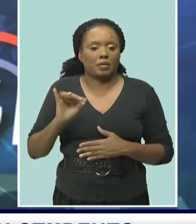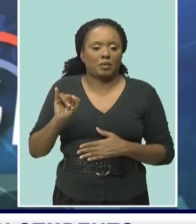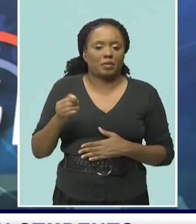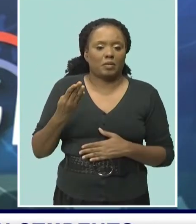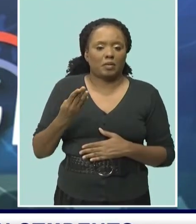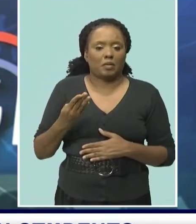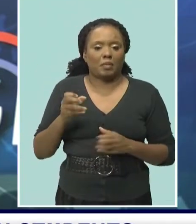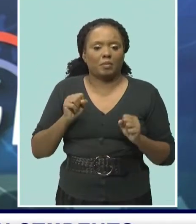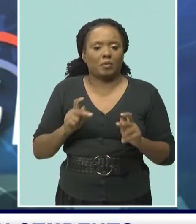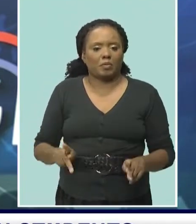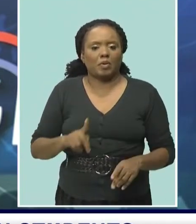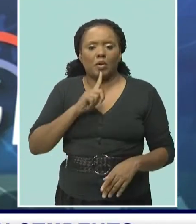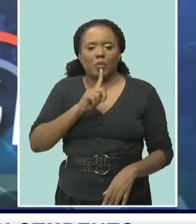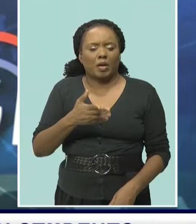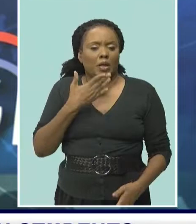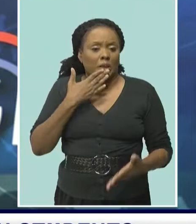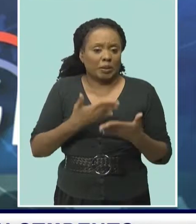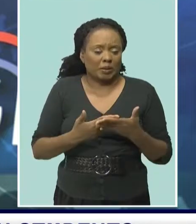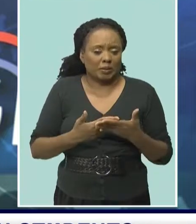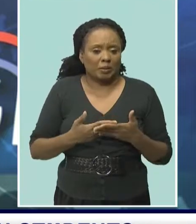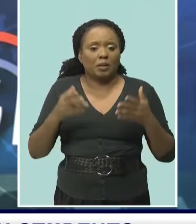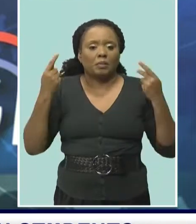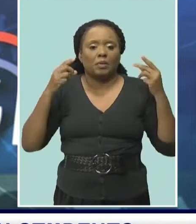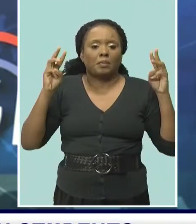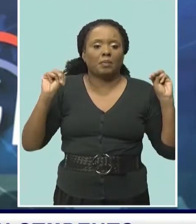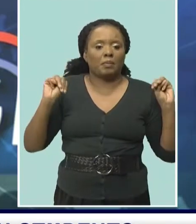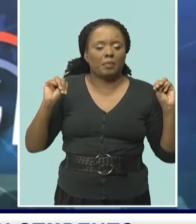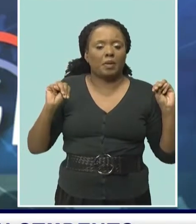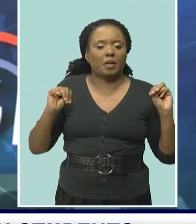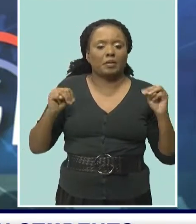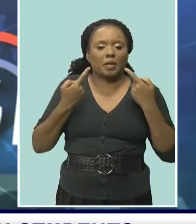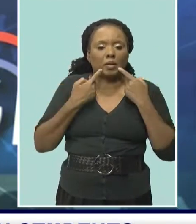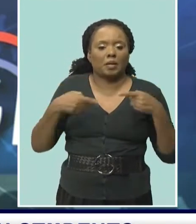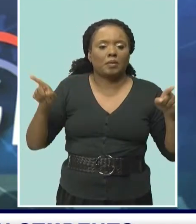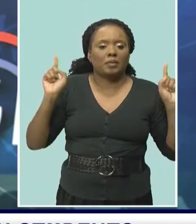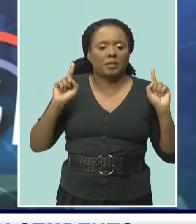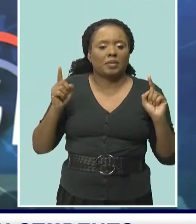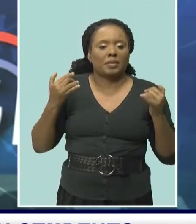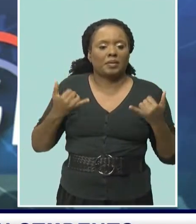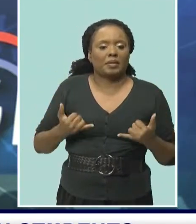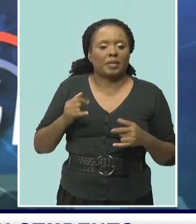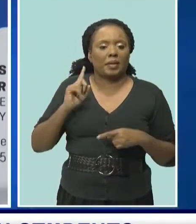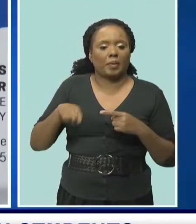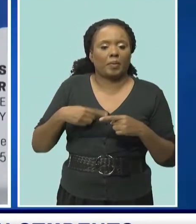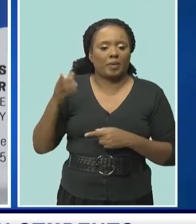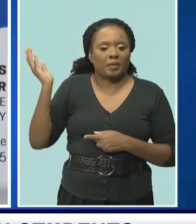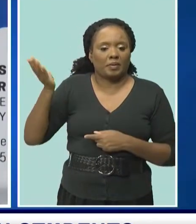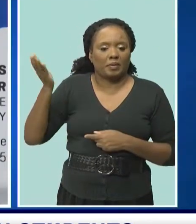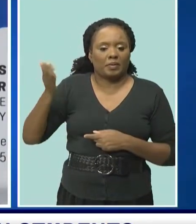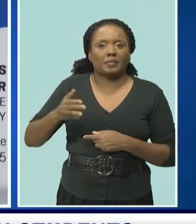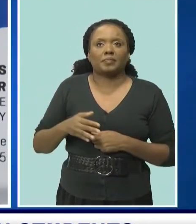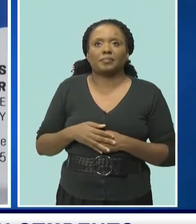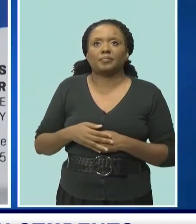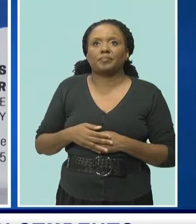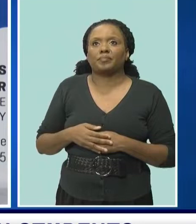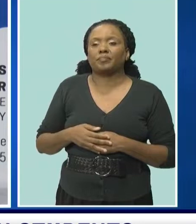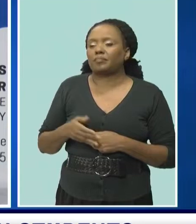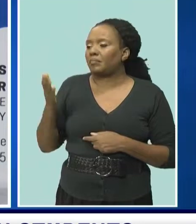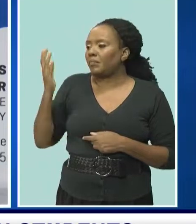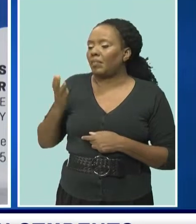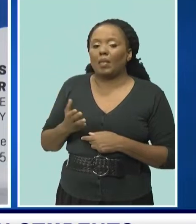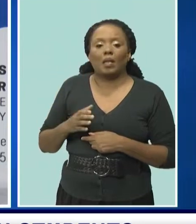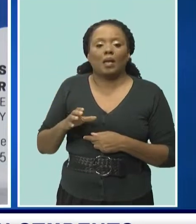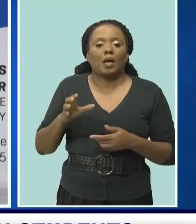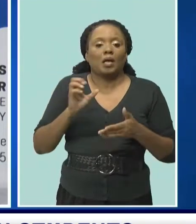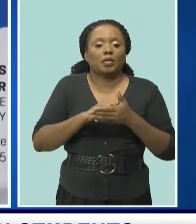opportunities. This was revealed by Prime Minister Motley during that BCCI address. Student Revolving Loan Fund will be announcing